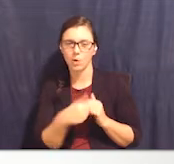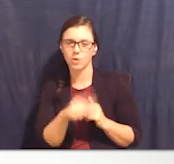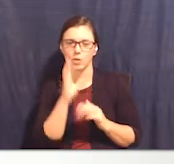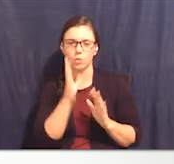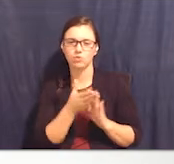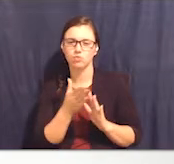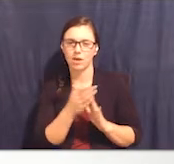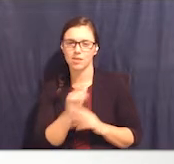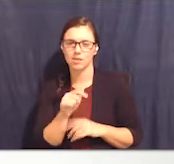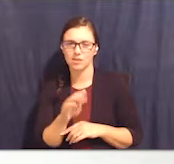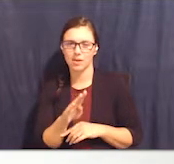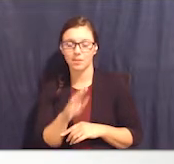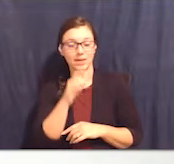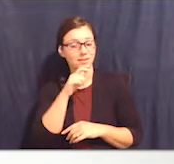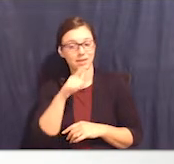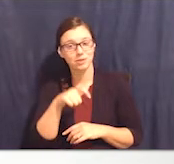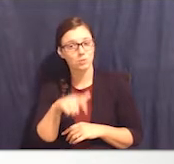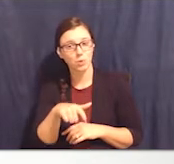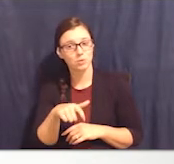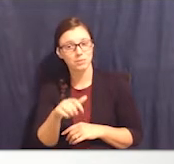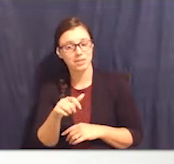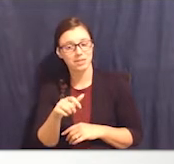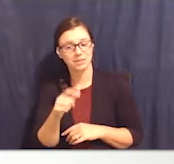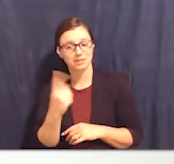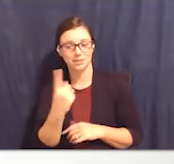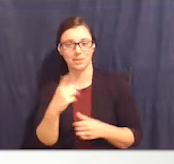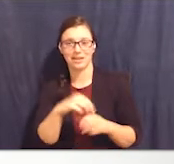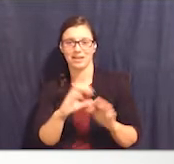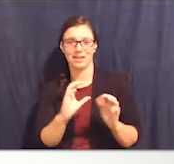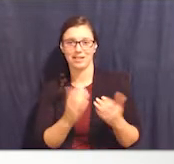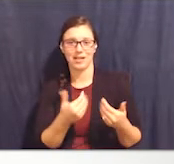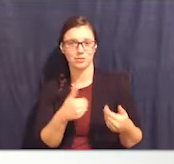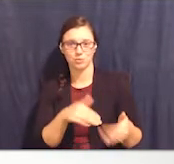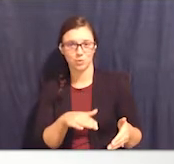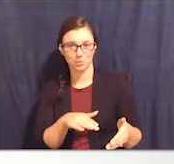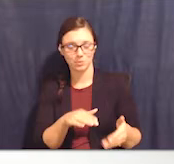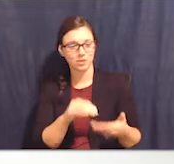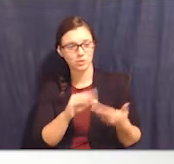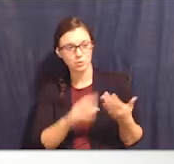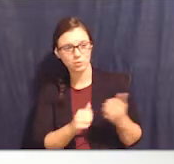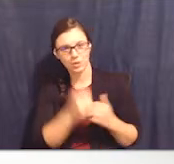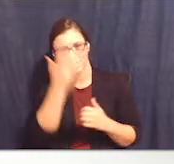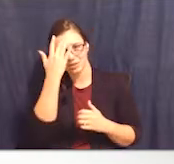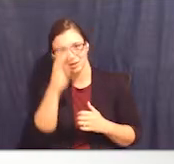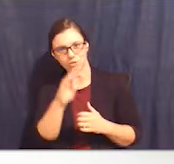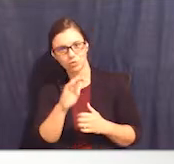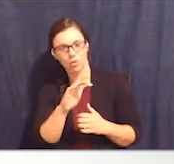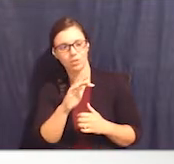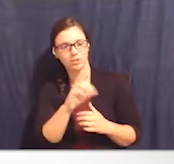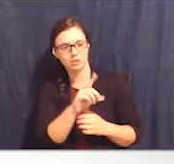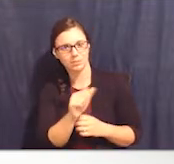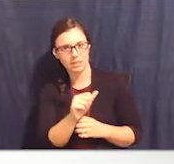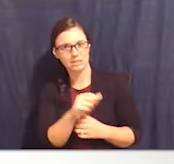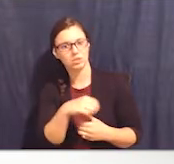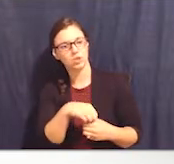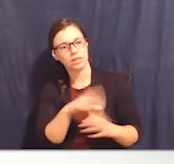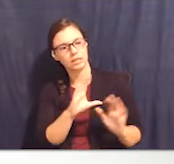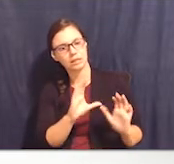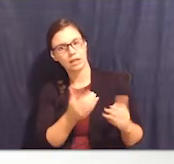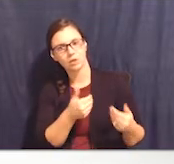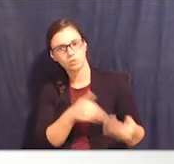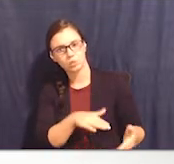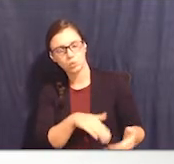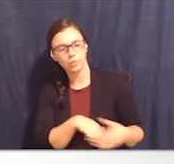is students with intellectual disabilities, students with other disabilities, and students without disabilities. And we